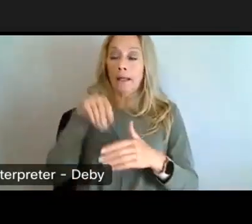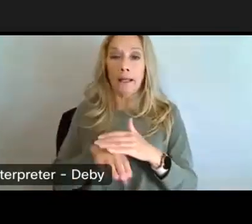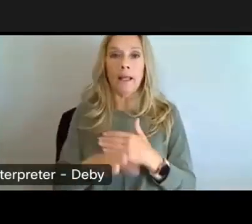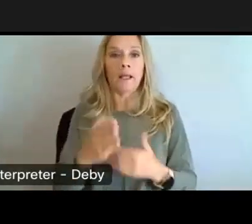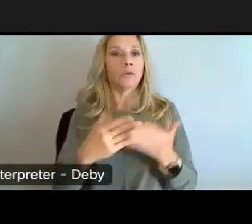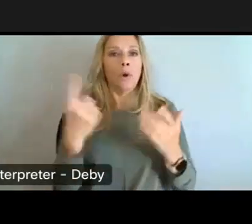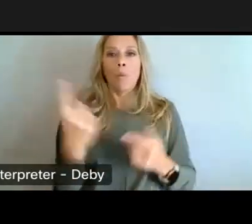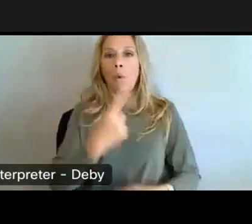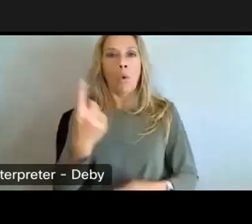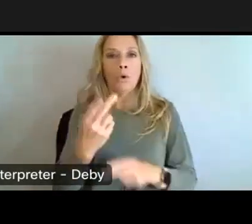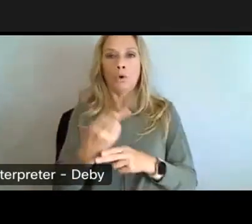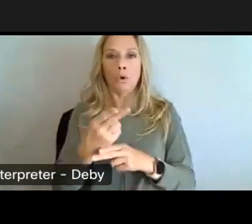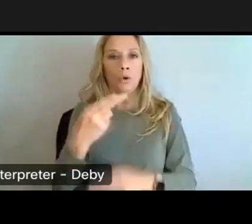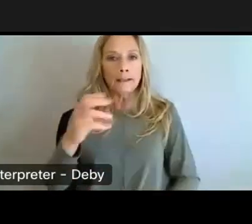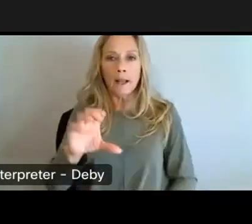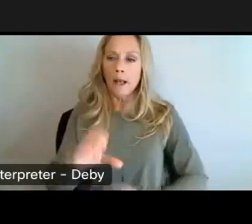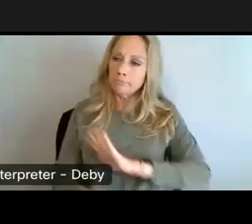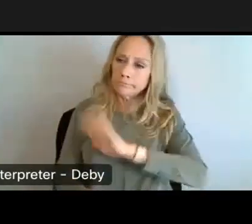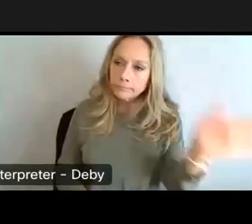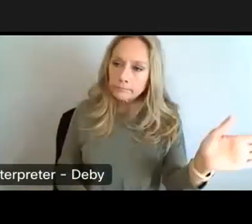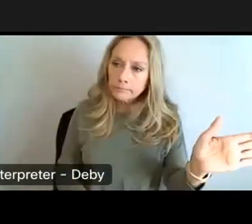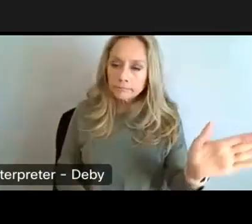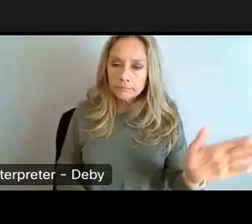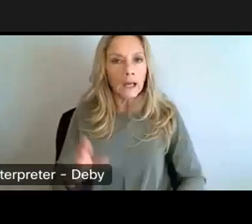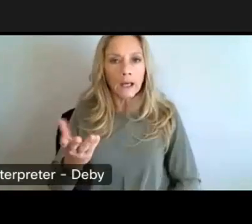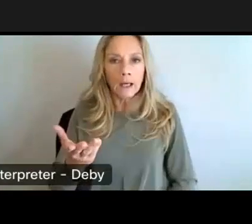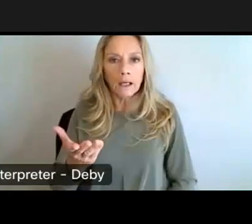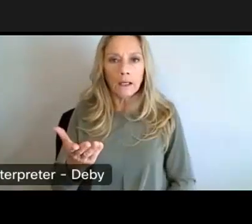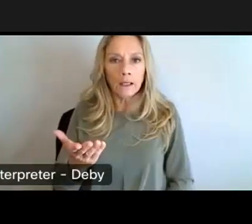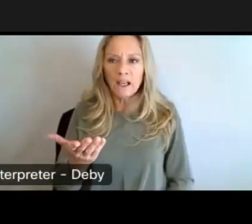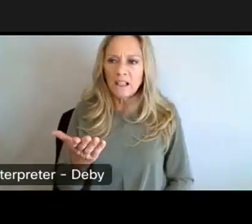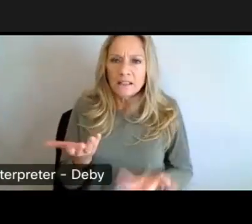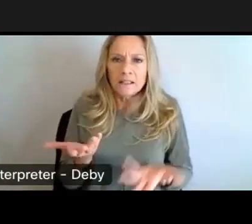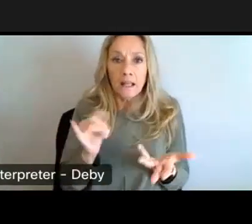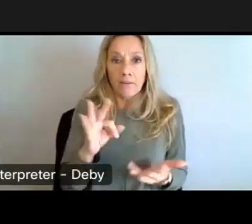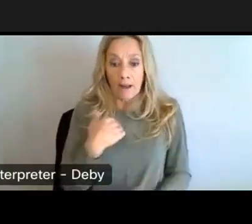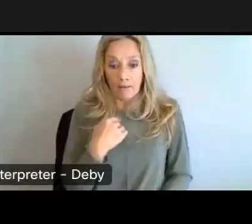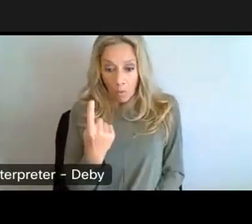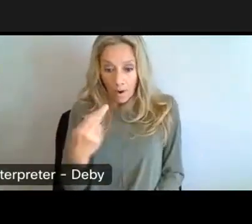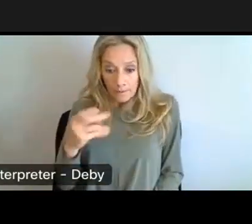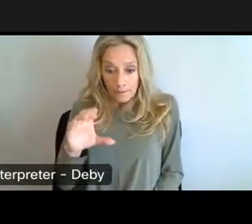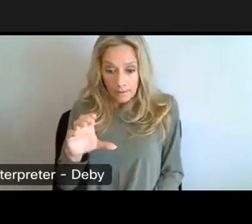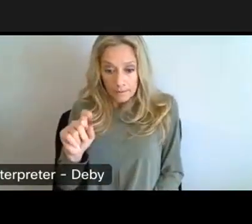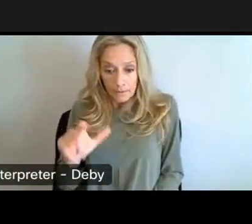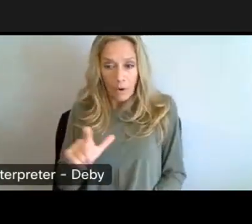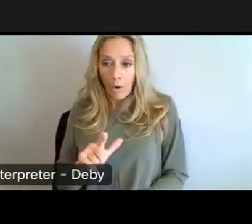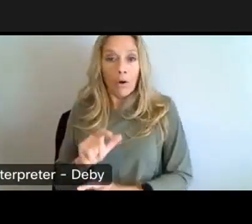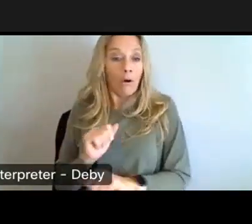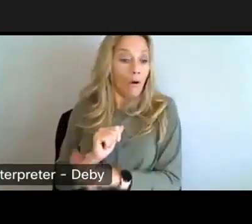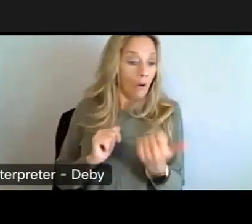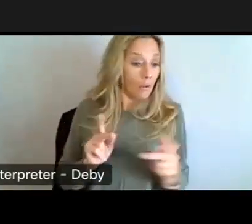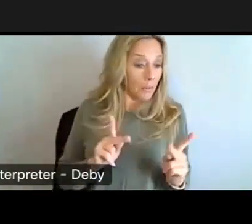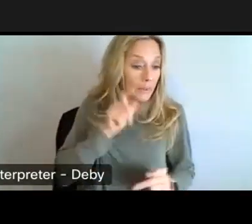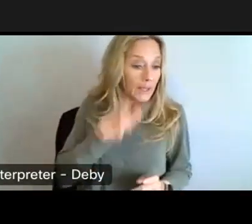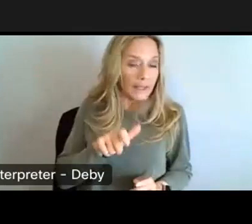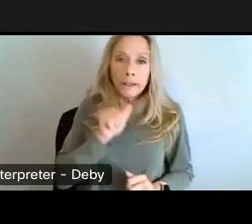it. We need to make sure that stall, those little things are readily available for those that actually need it.